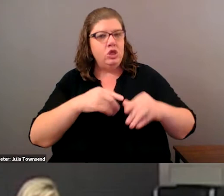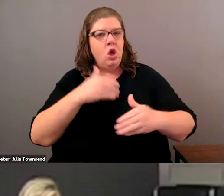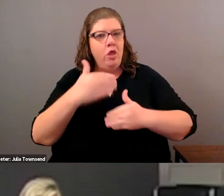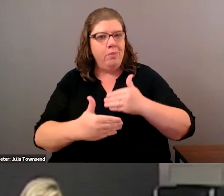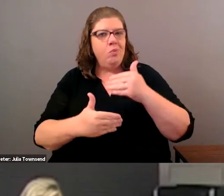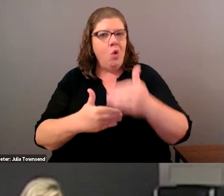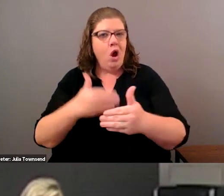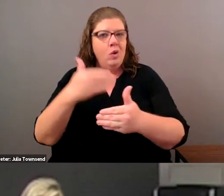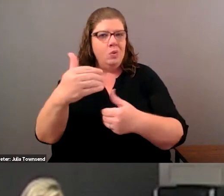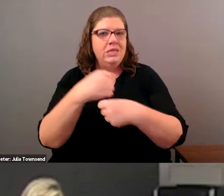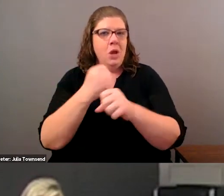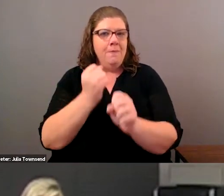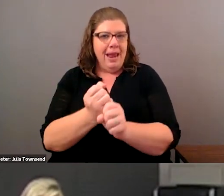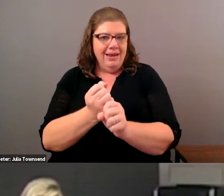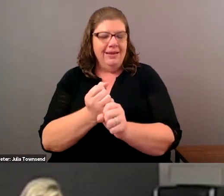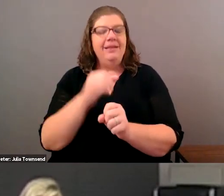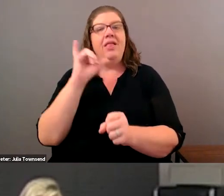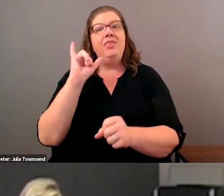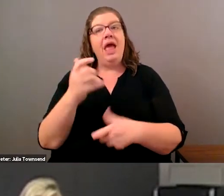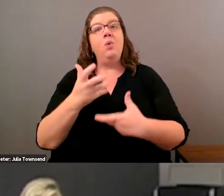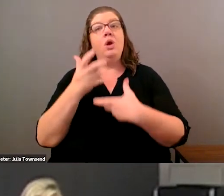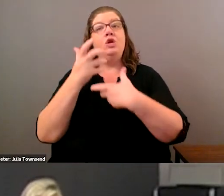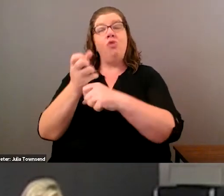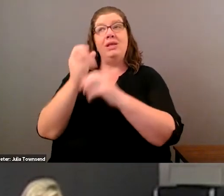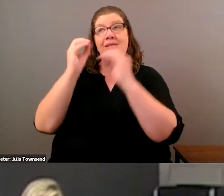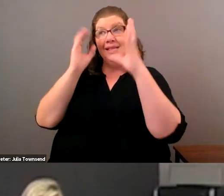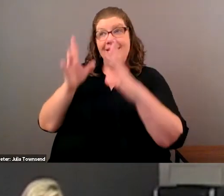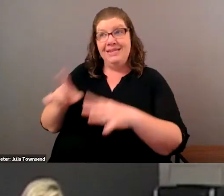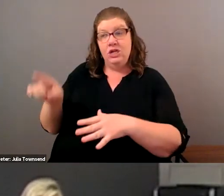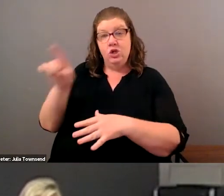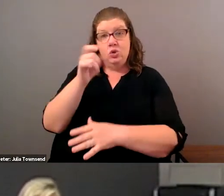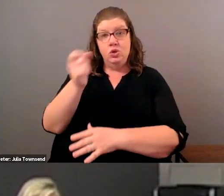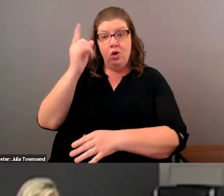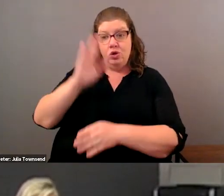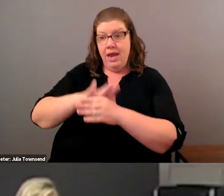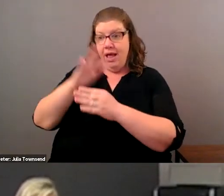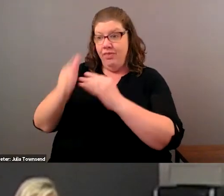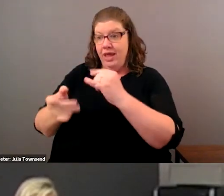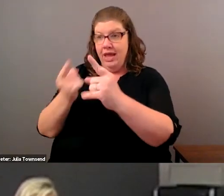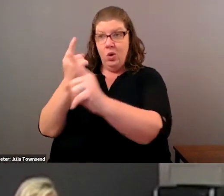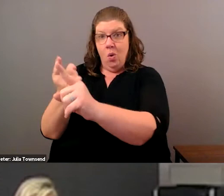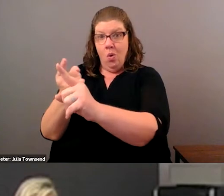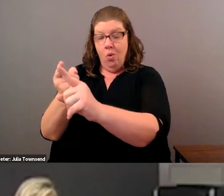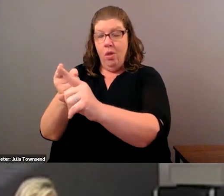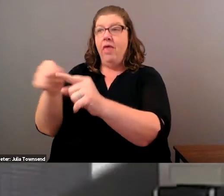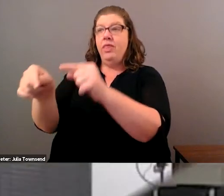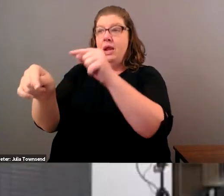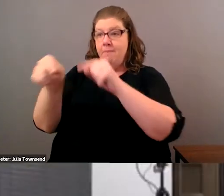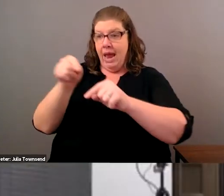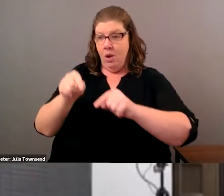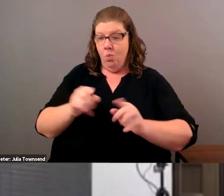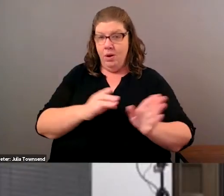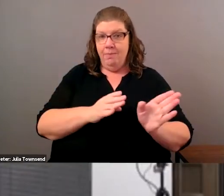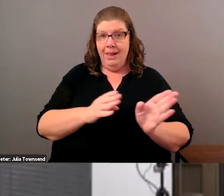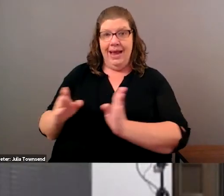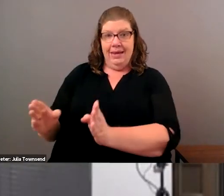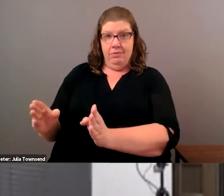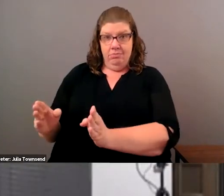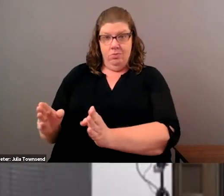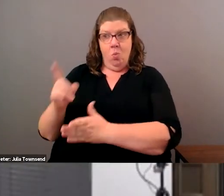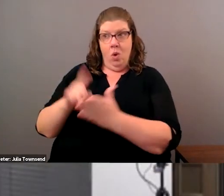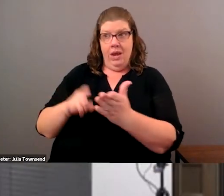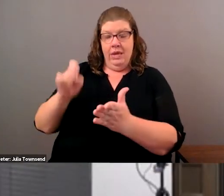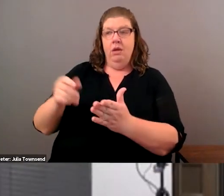towards getting to, and that's where we trust that our teachers understand the end goal and then backwards plan what they need to